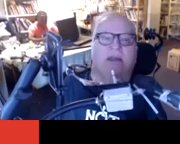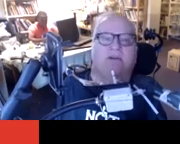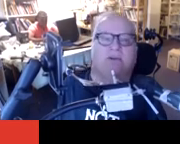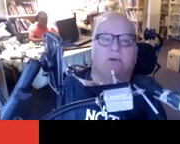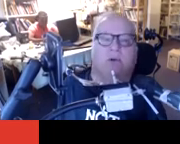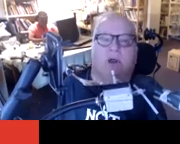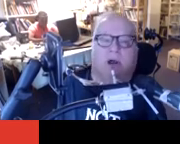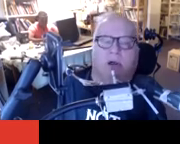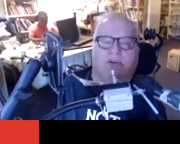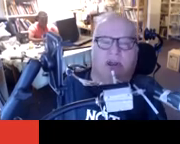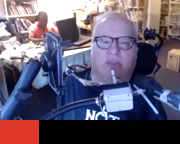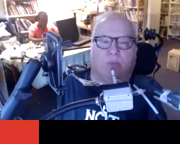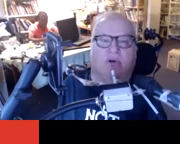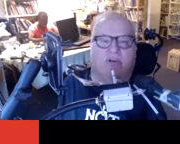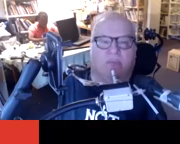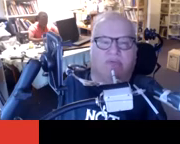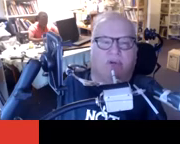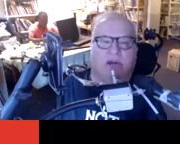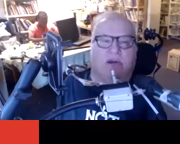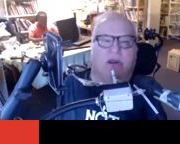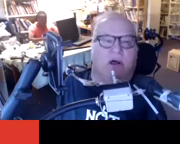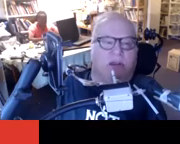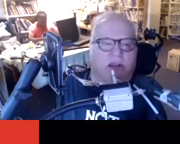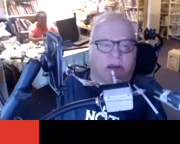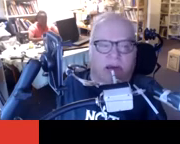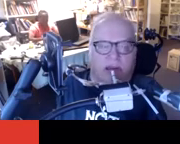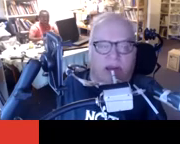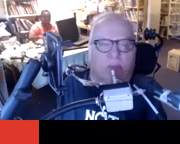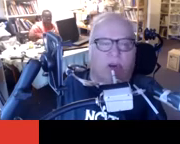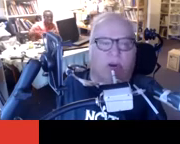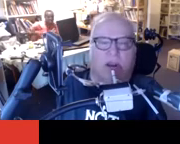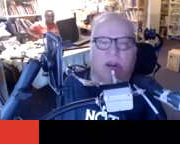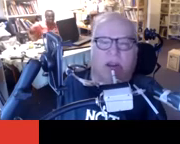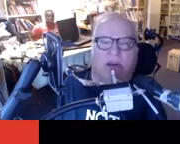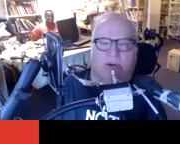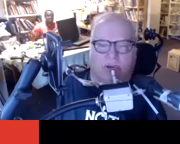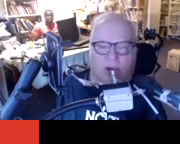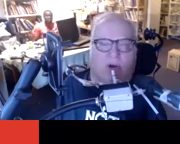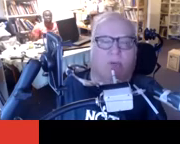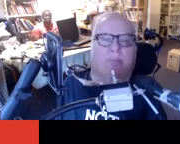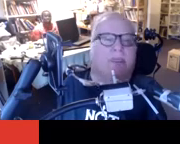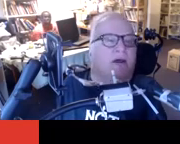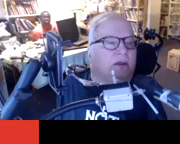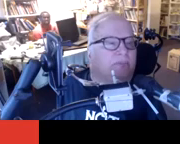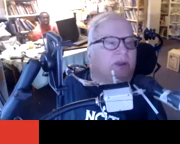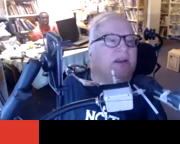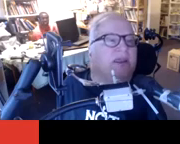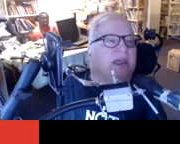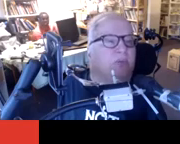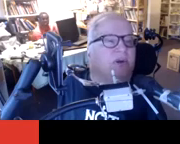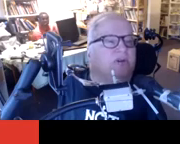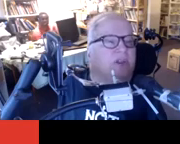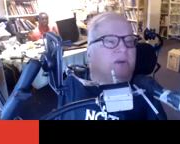I'd like to cite the work of my friend and colleague, Anita Cameron, and here you,